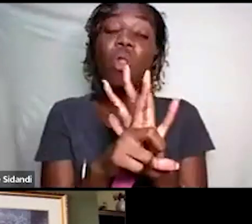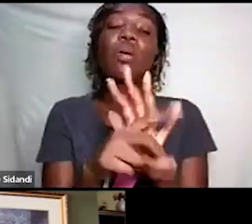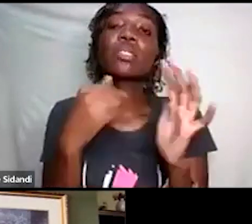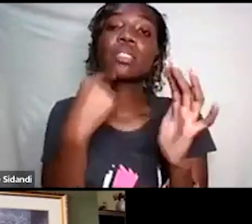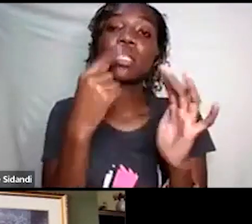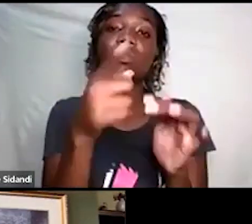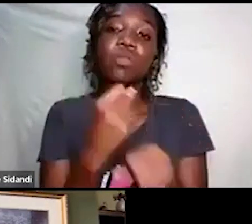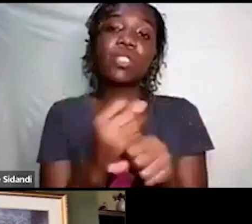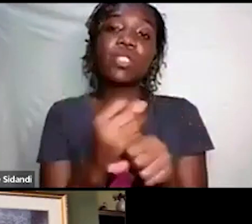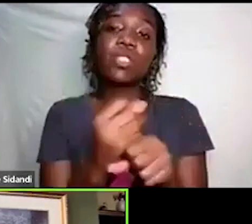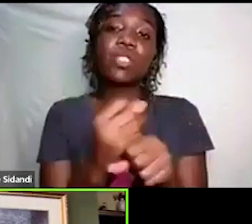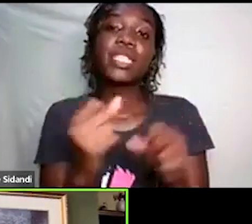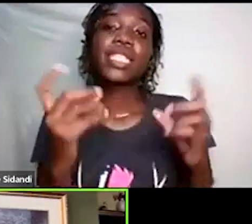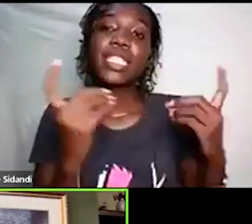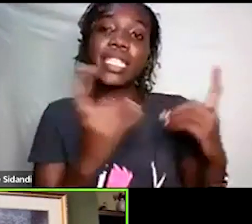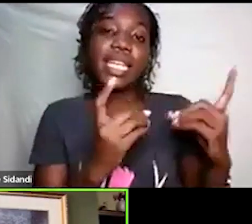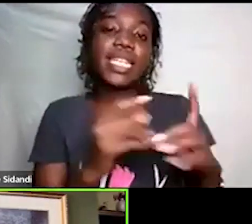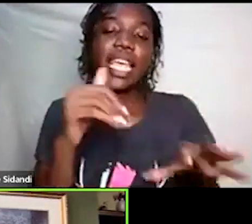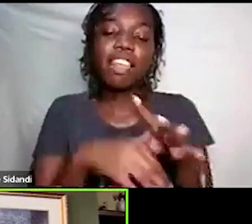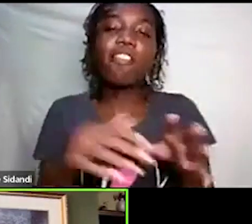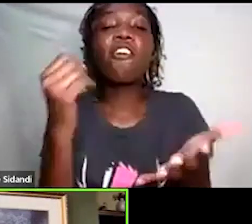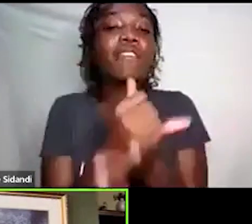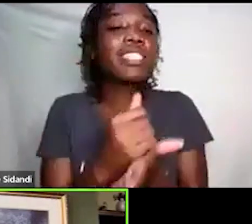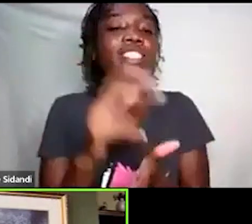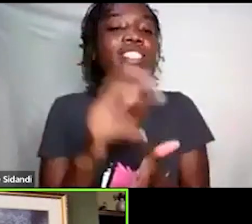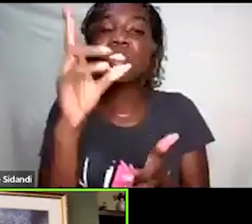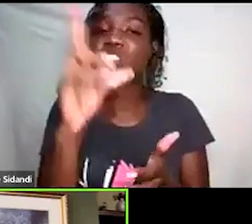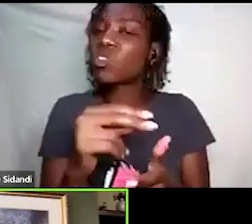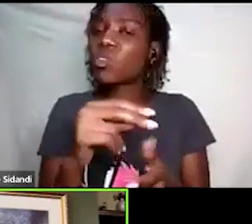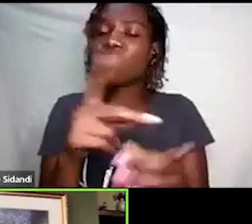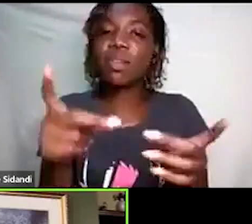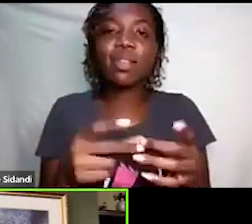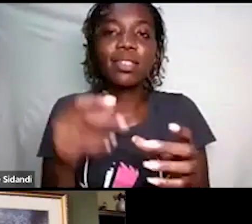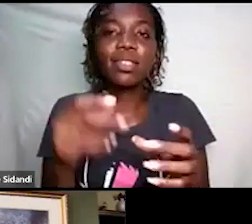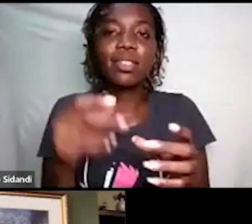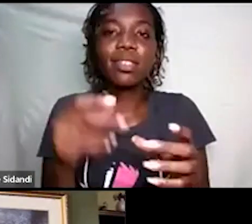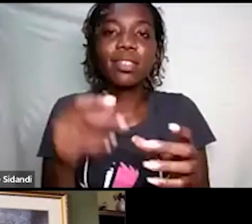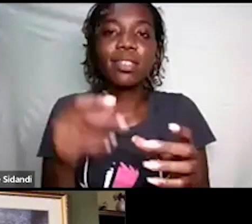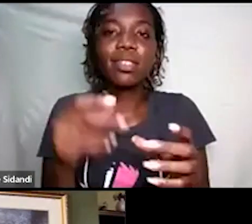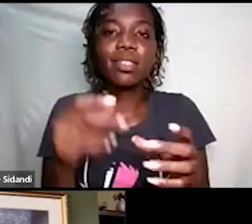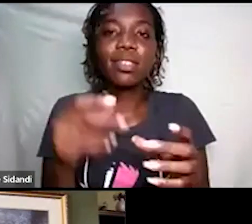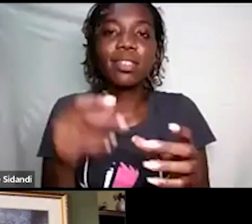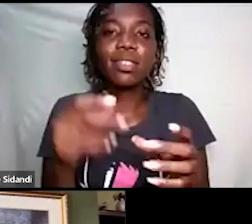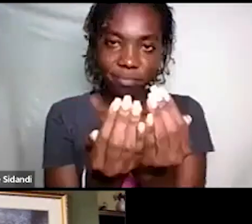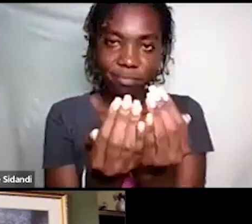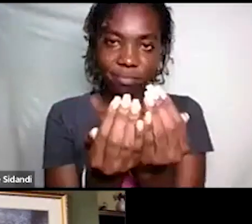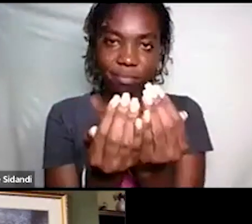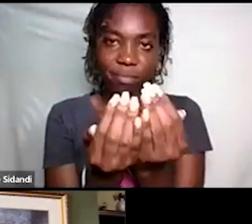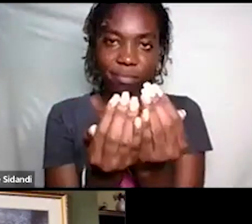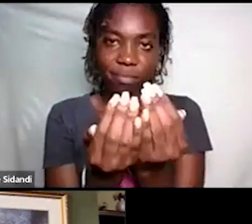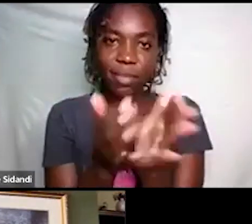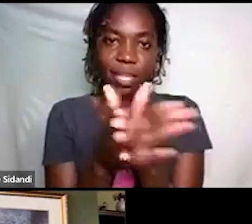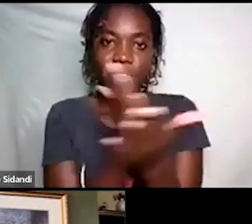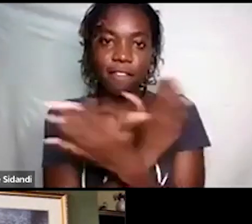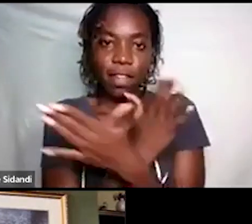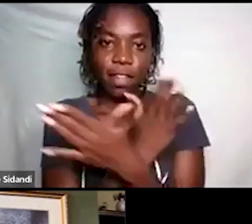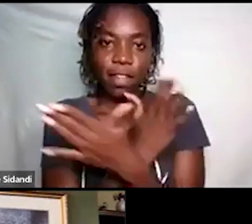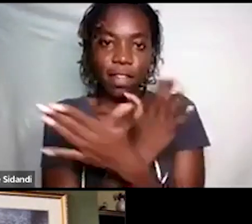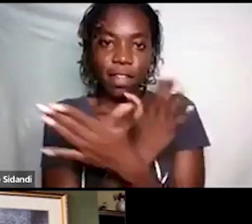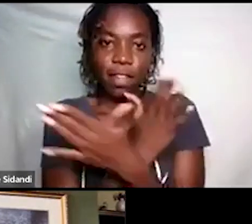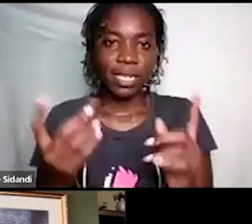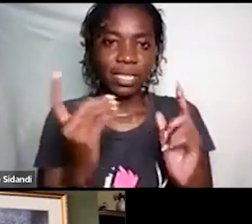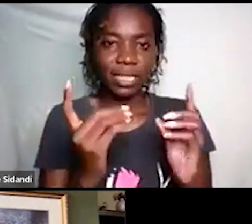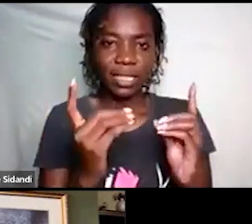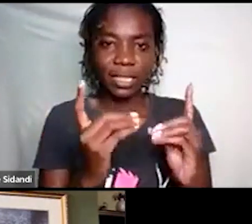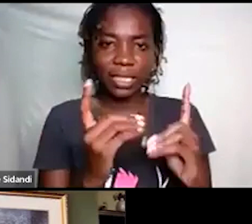in the planet, actually, nowhere in the planet. Yeah. Actually, my friend was dating, my friend is